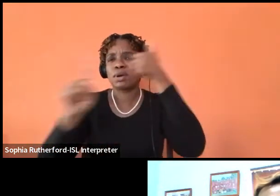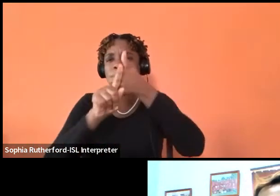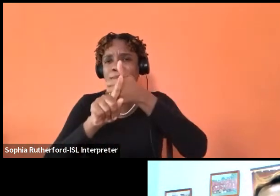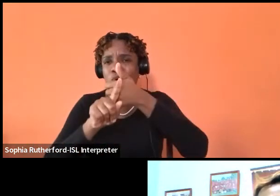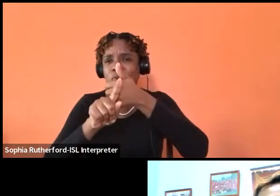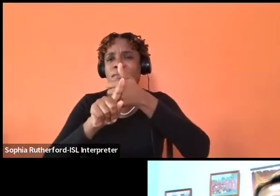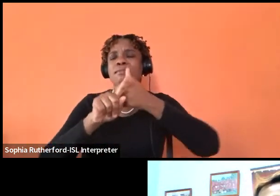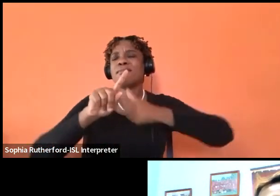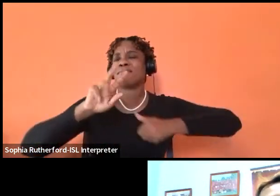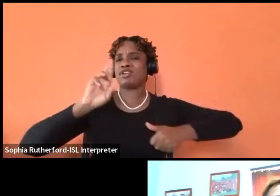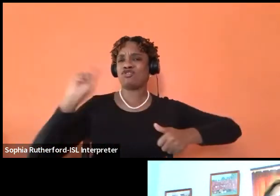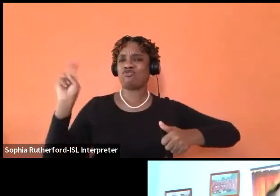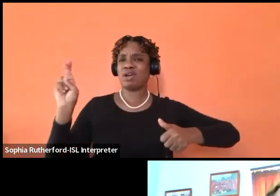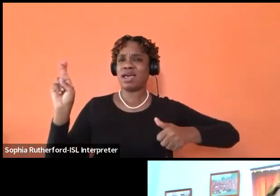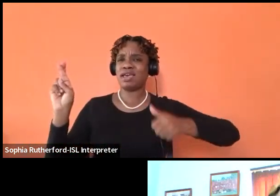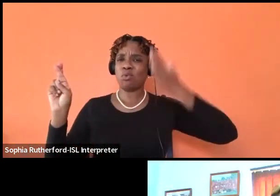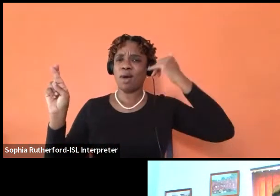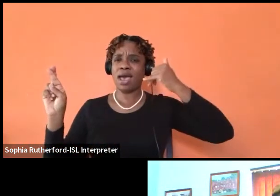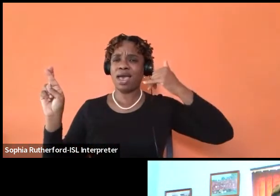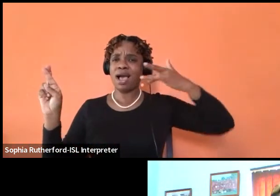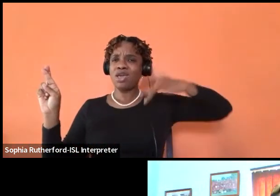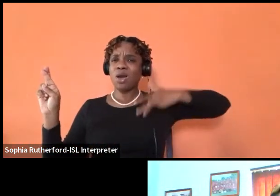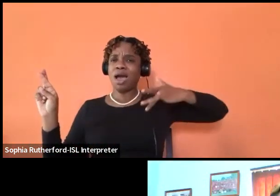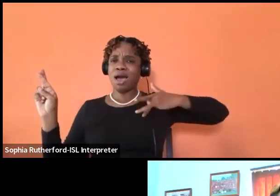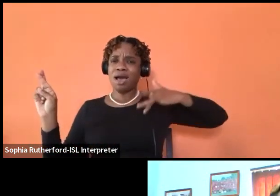left. Hey, she's